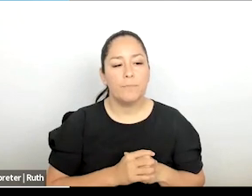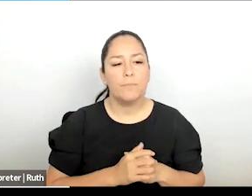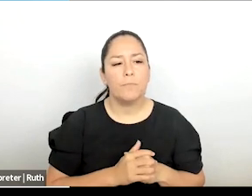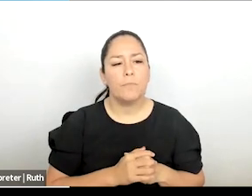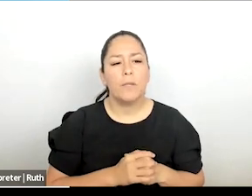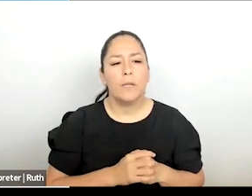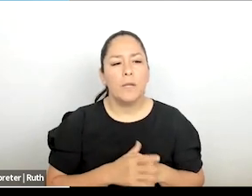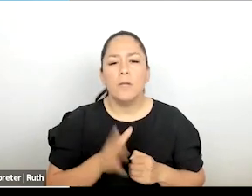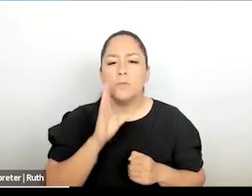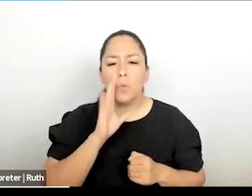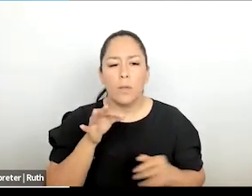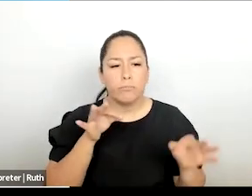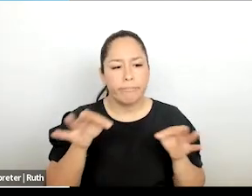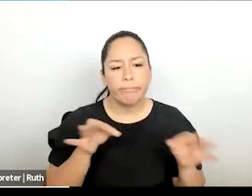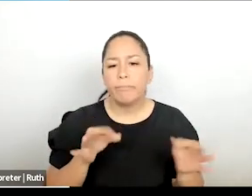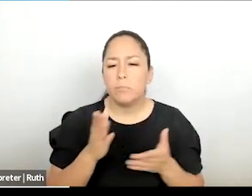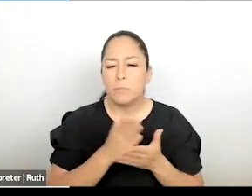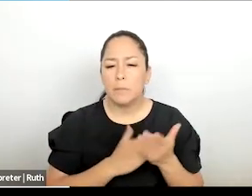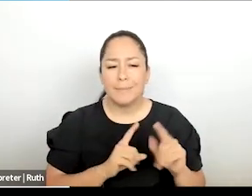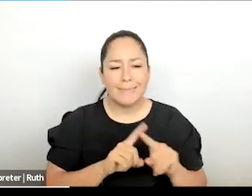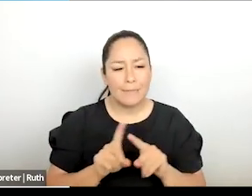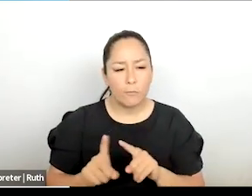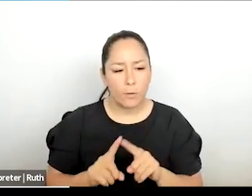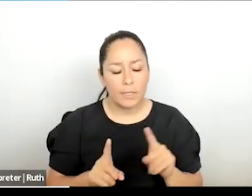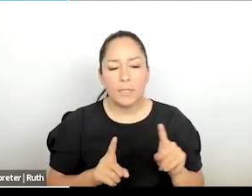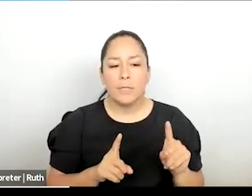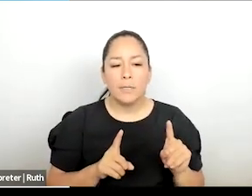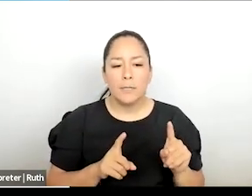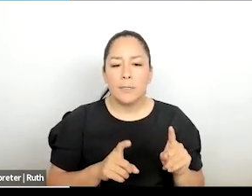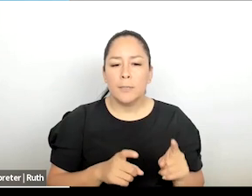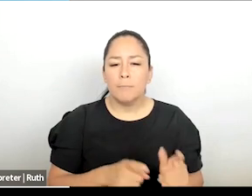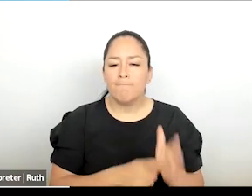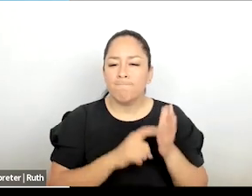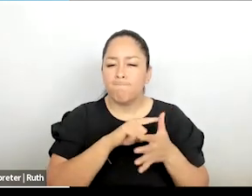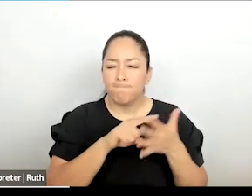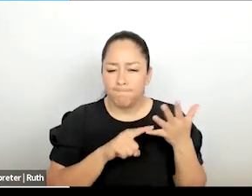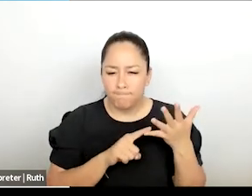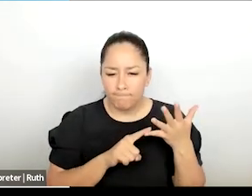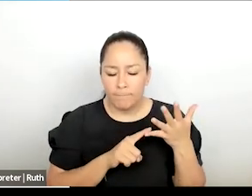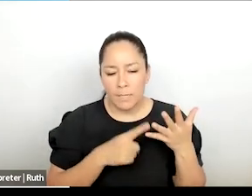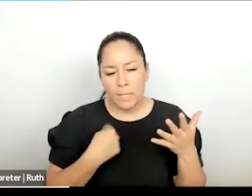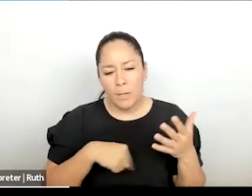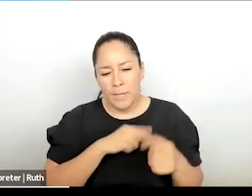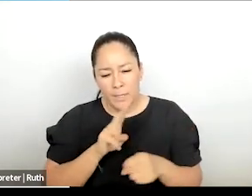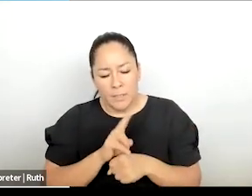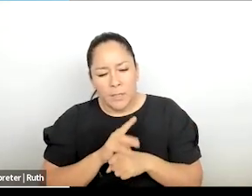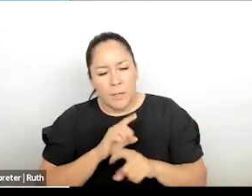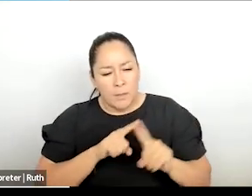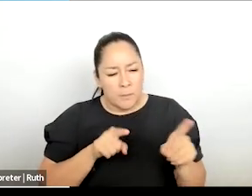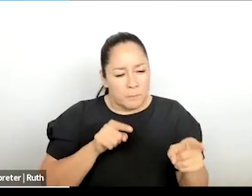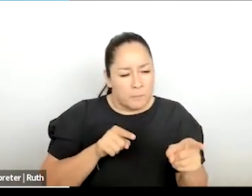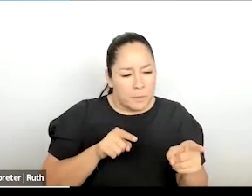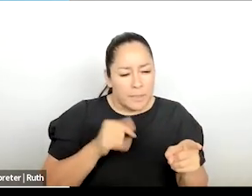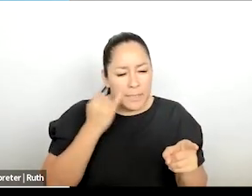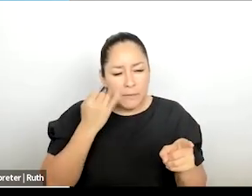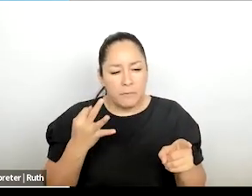So I'm going to walk through some of the different criteria that we use and how we understand whether